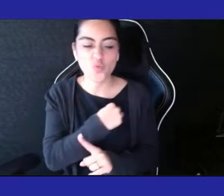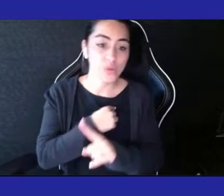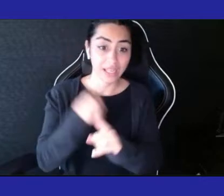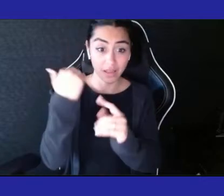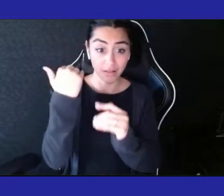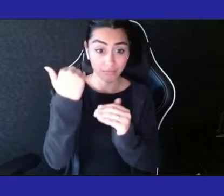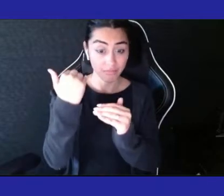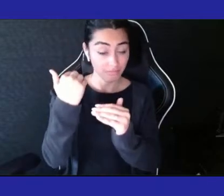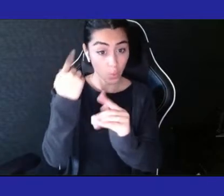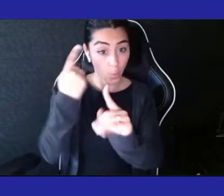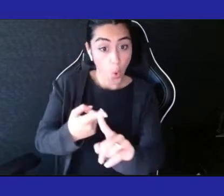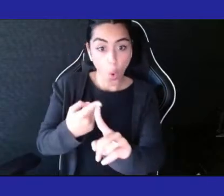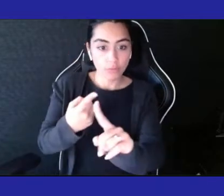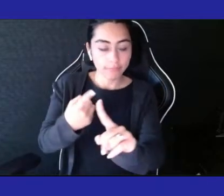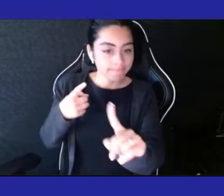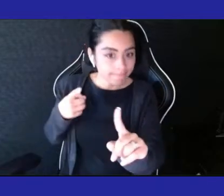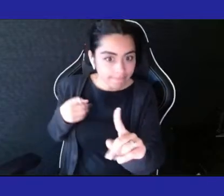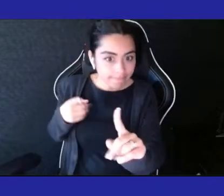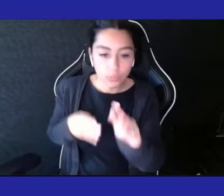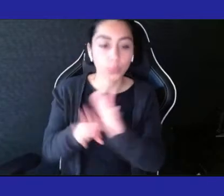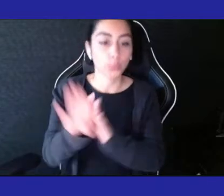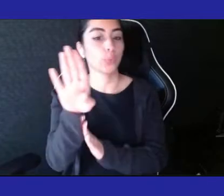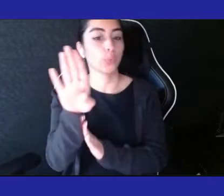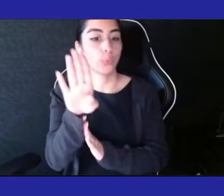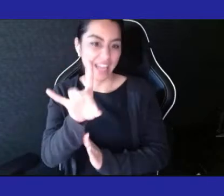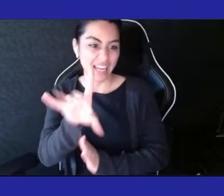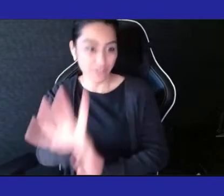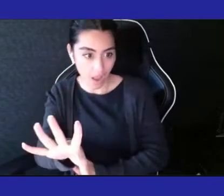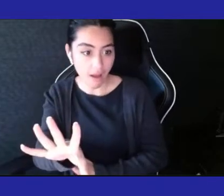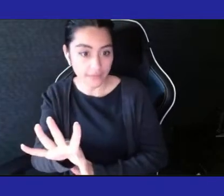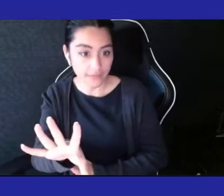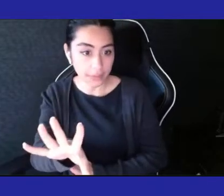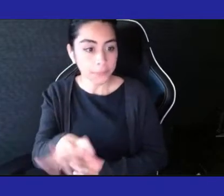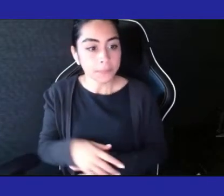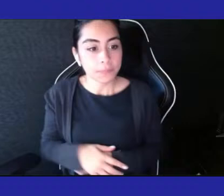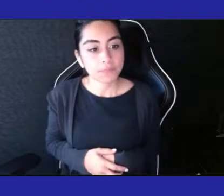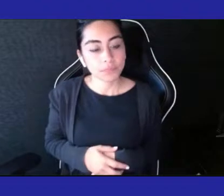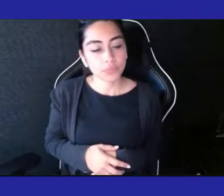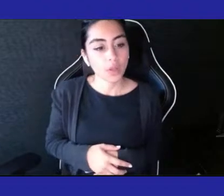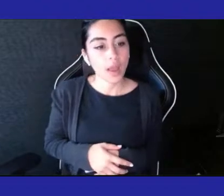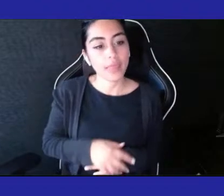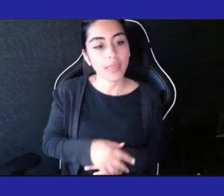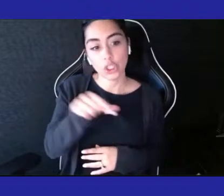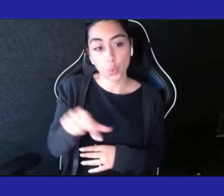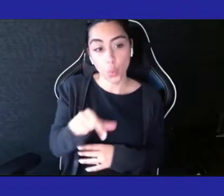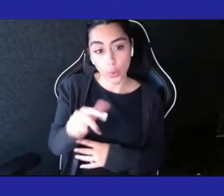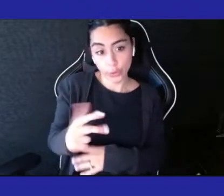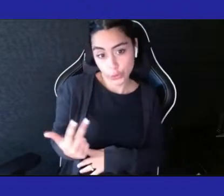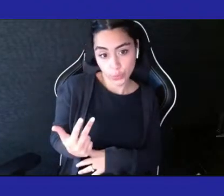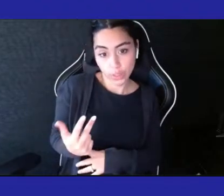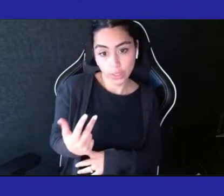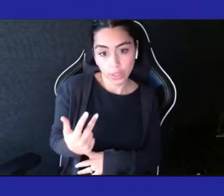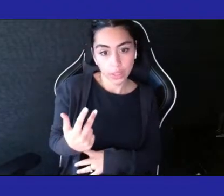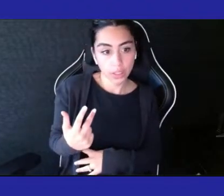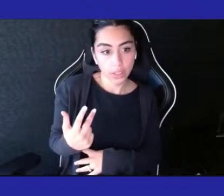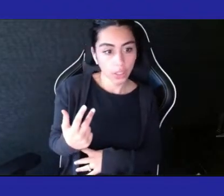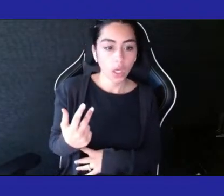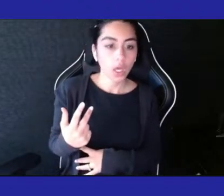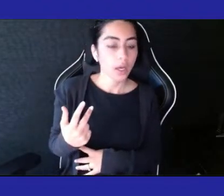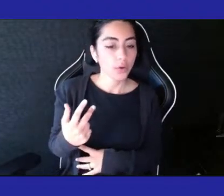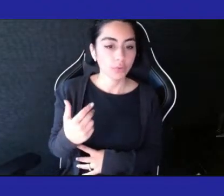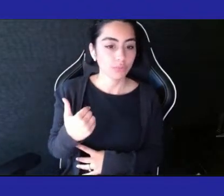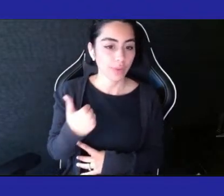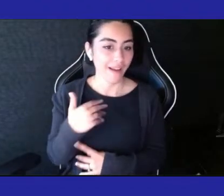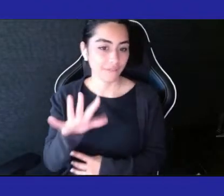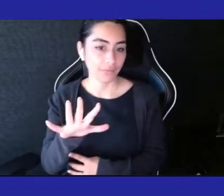3, 51 already collected. And as our QAPI meetings continue through this quarter,